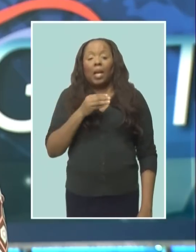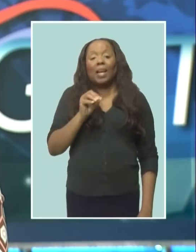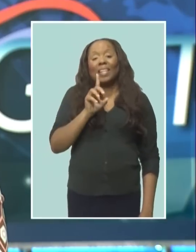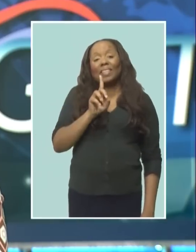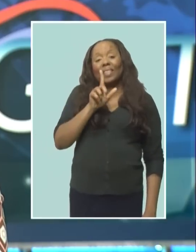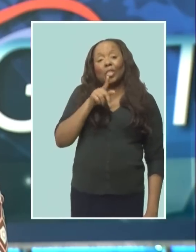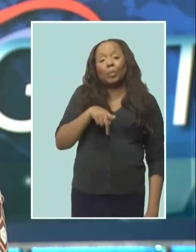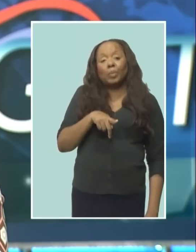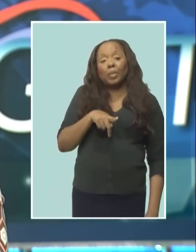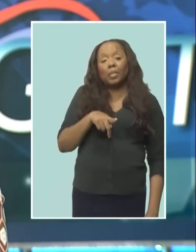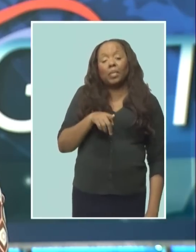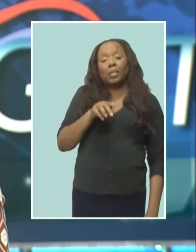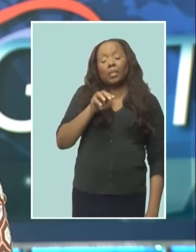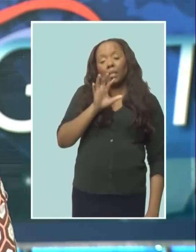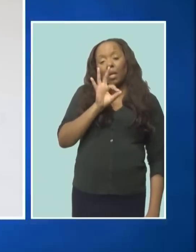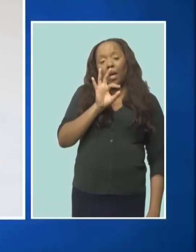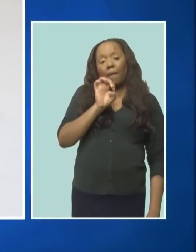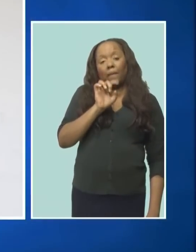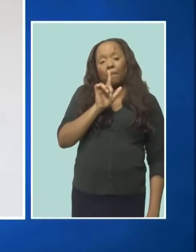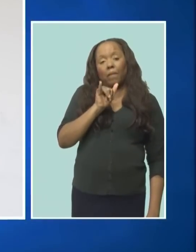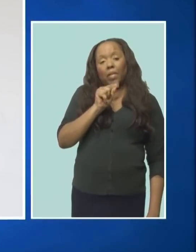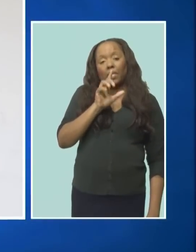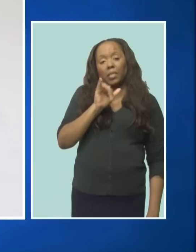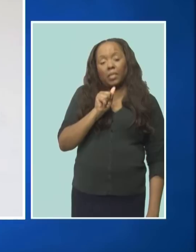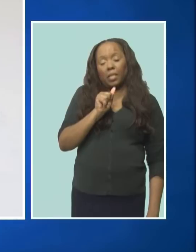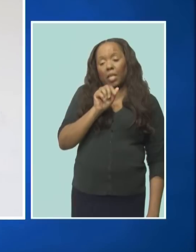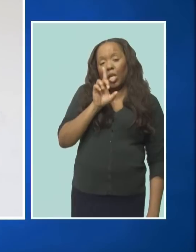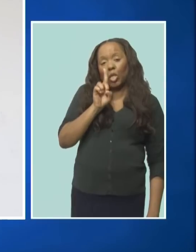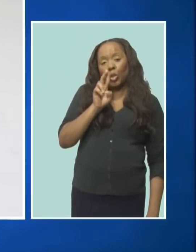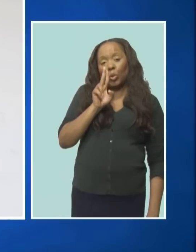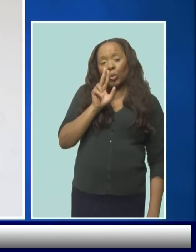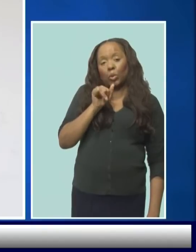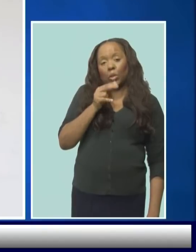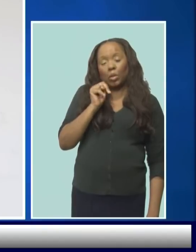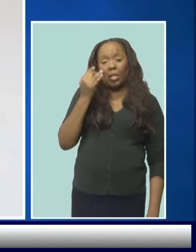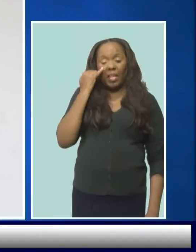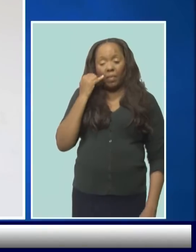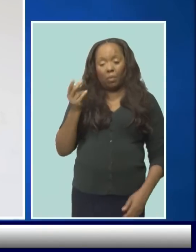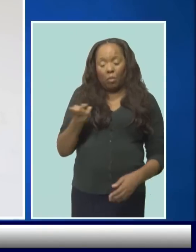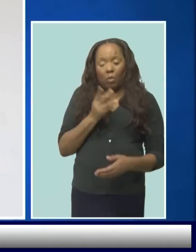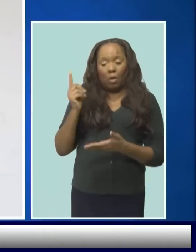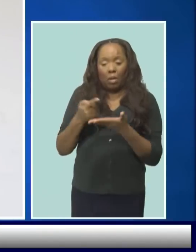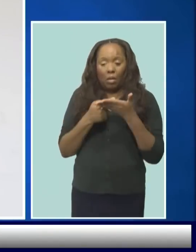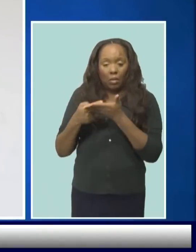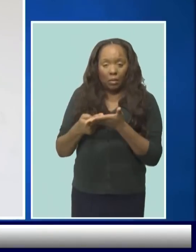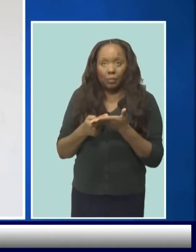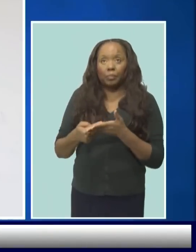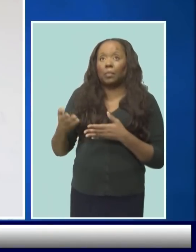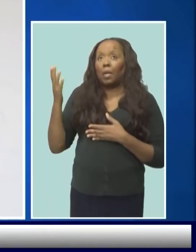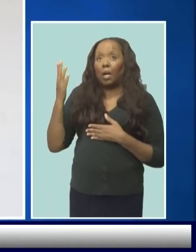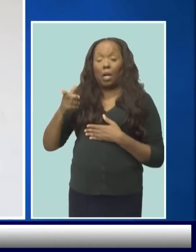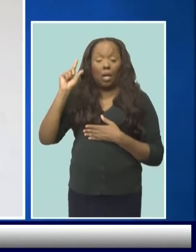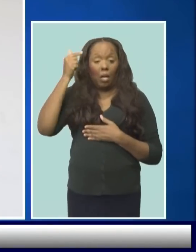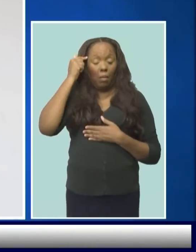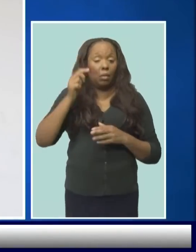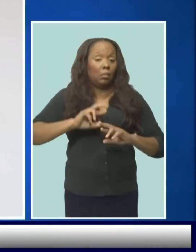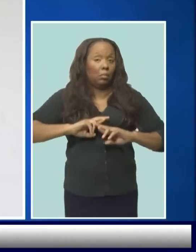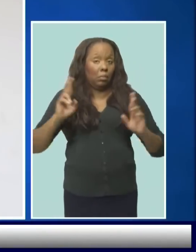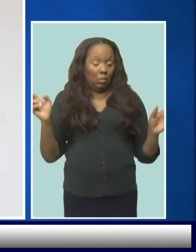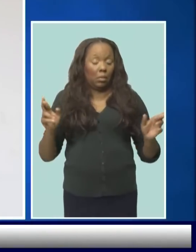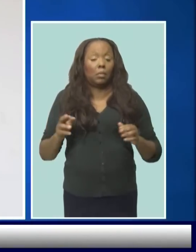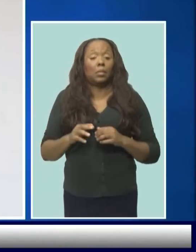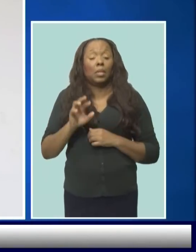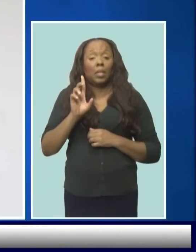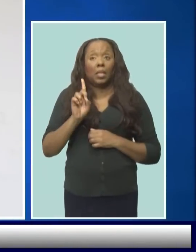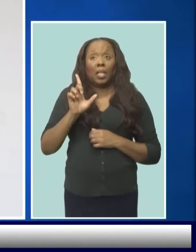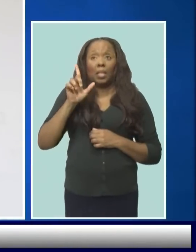will face off. The government, of course, is ready because they would have precipitated this event. The opposition has